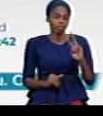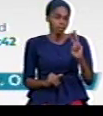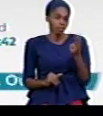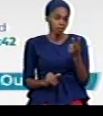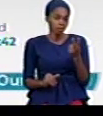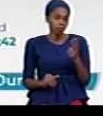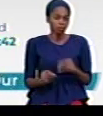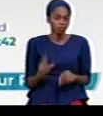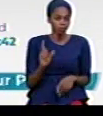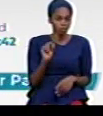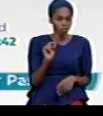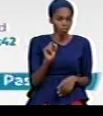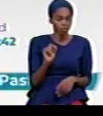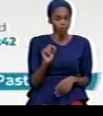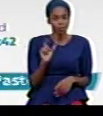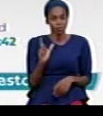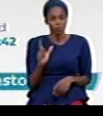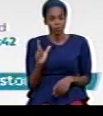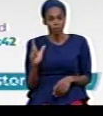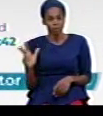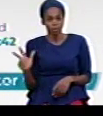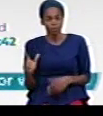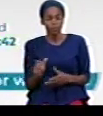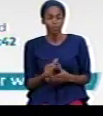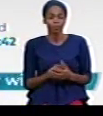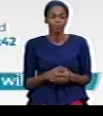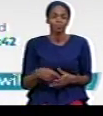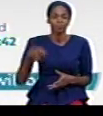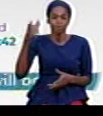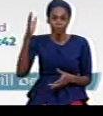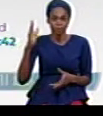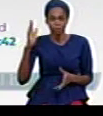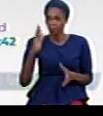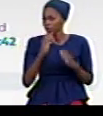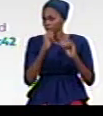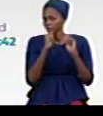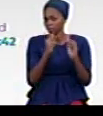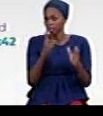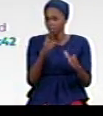2023. God bless you all.